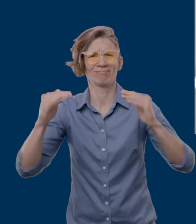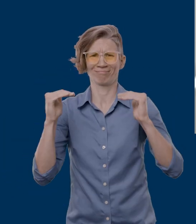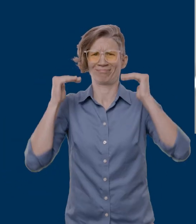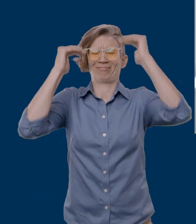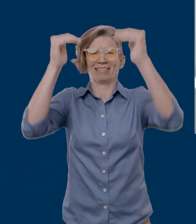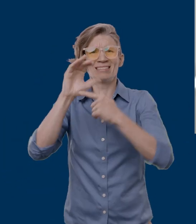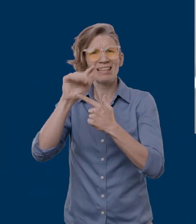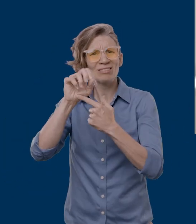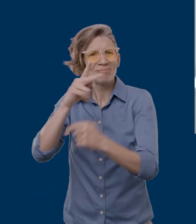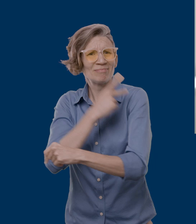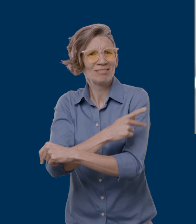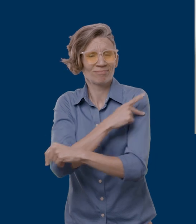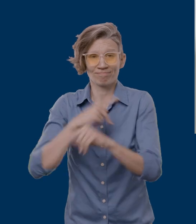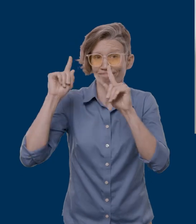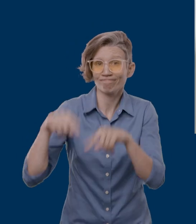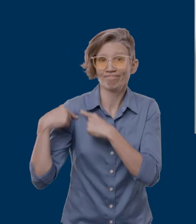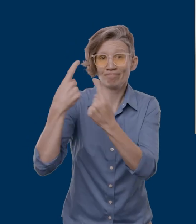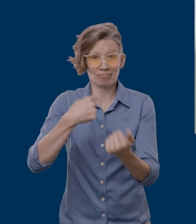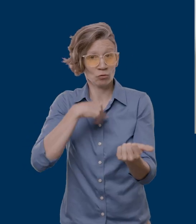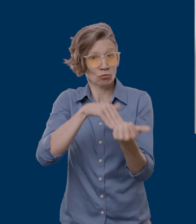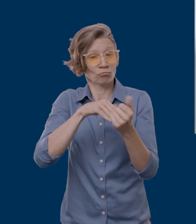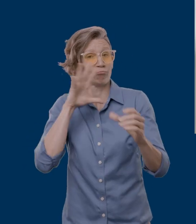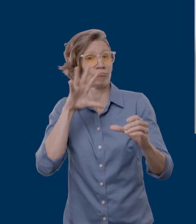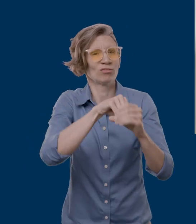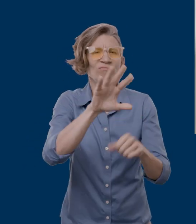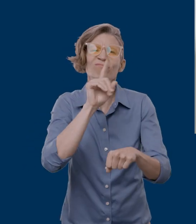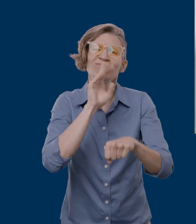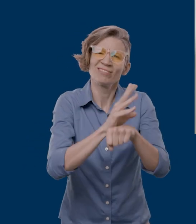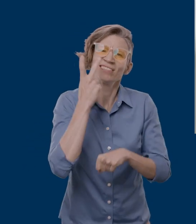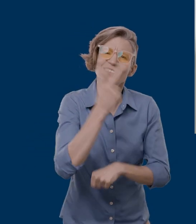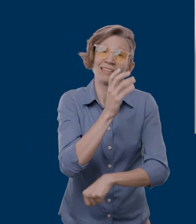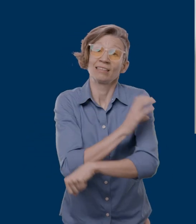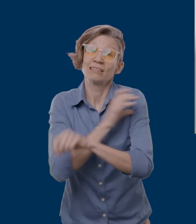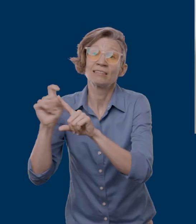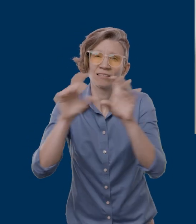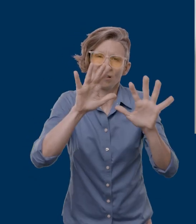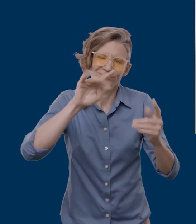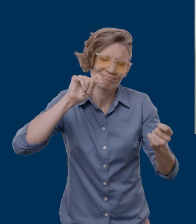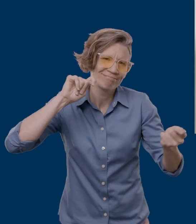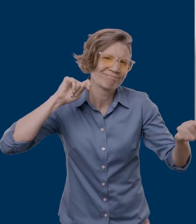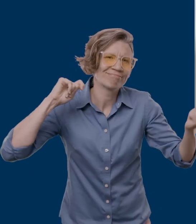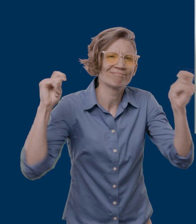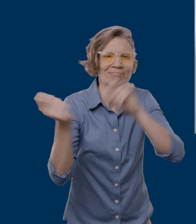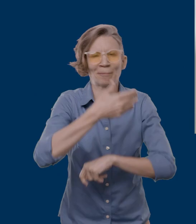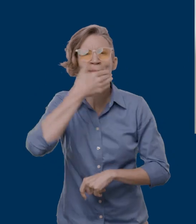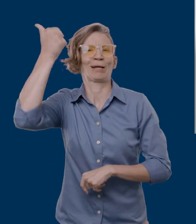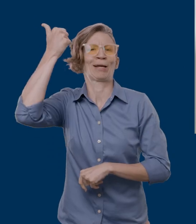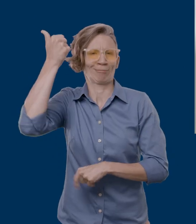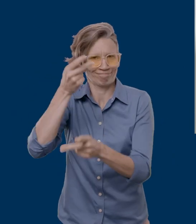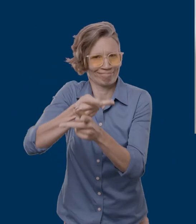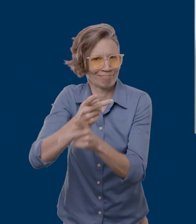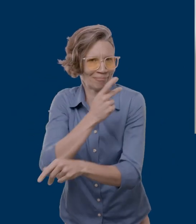science of caring for cancer patients. In just the time that I've been practicing, I've seen clinical trials completely reshape